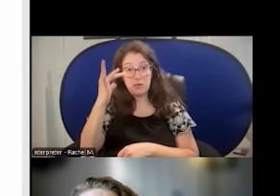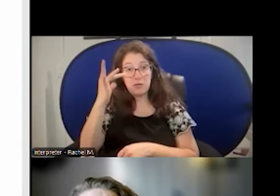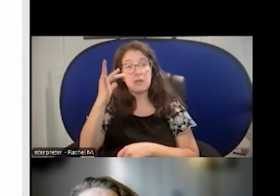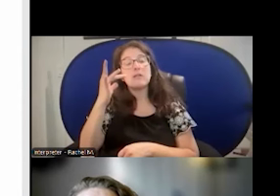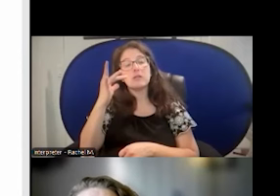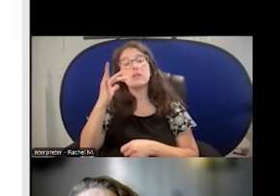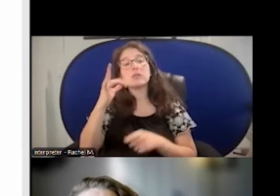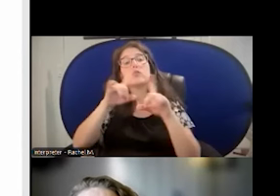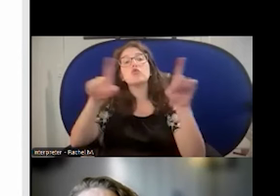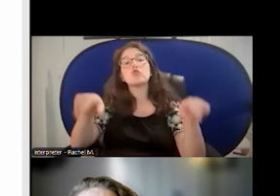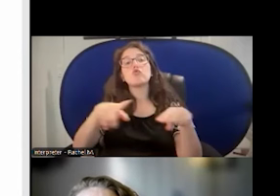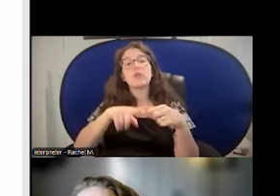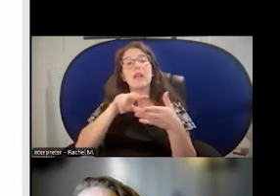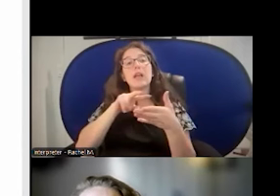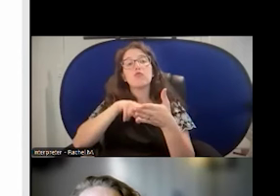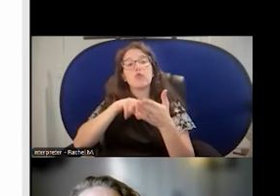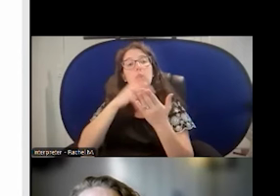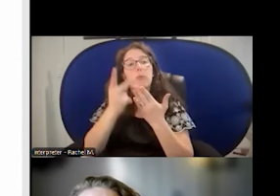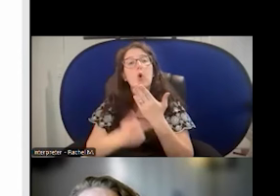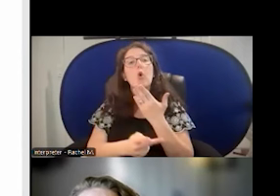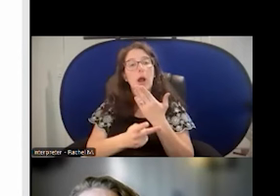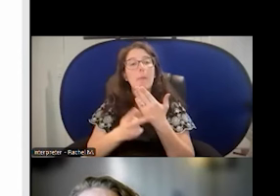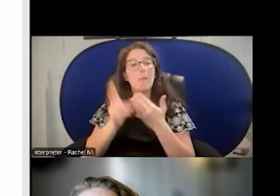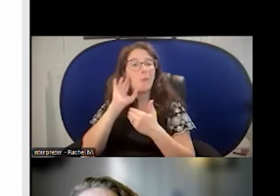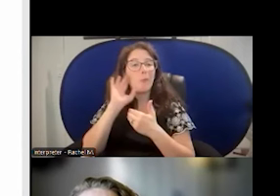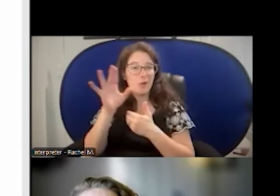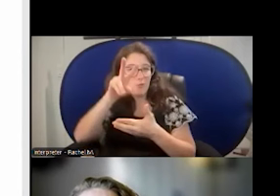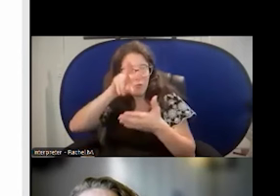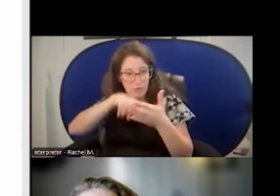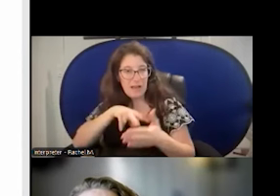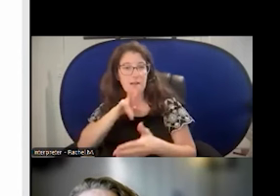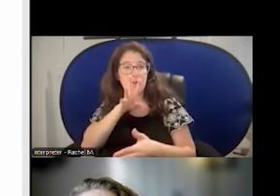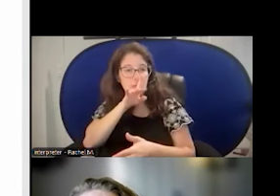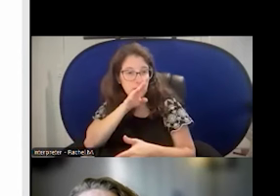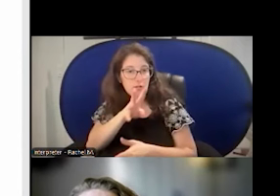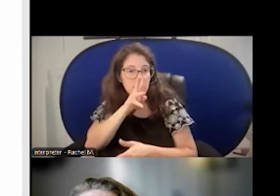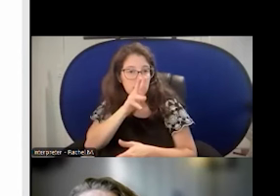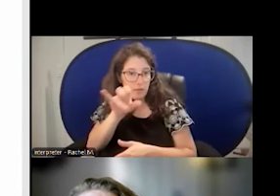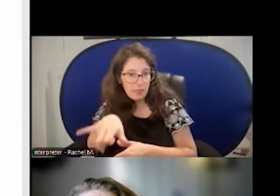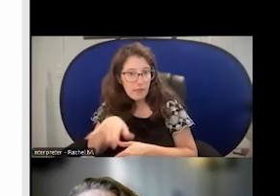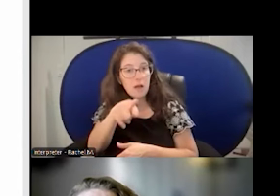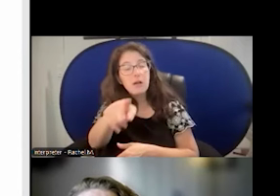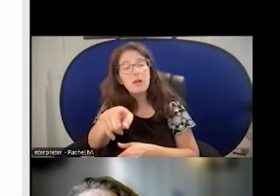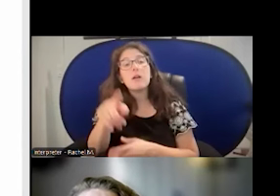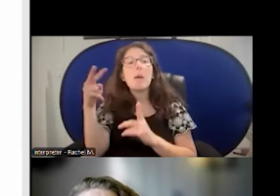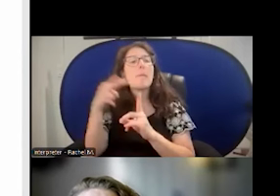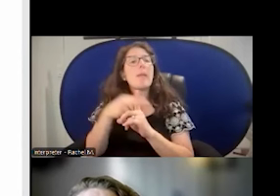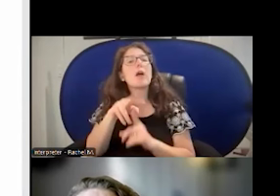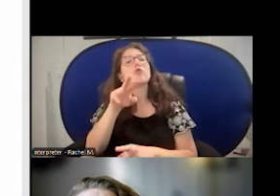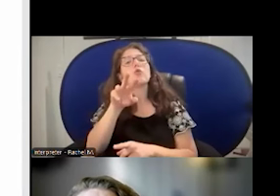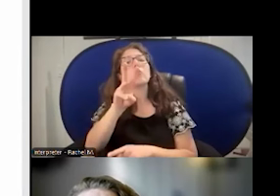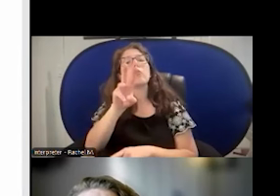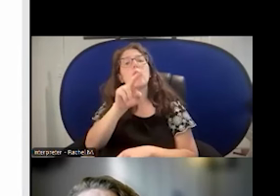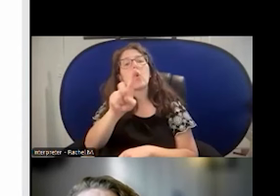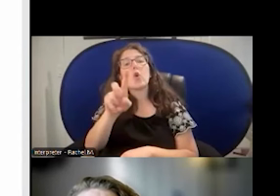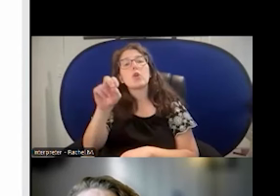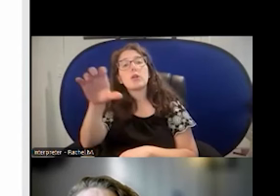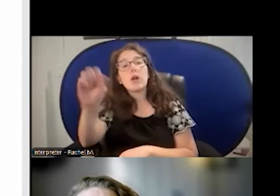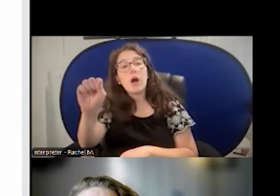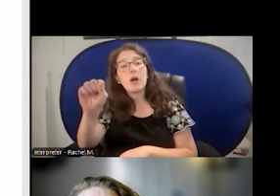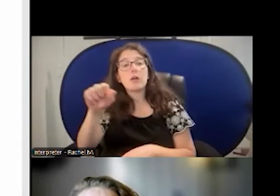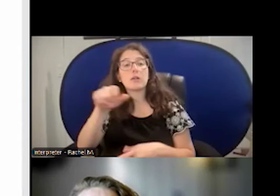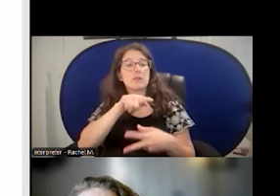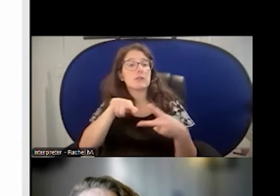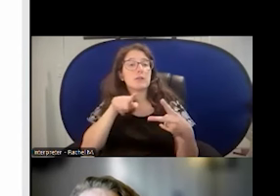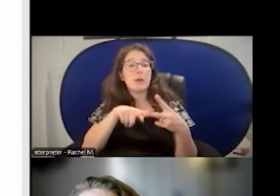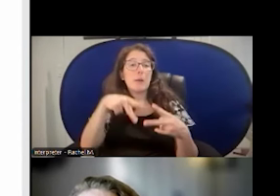screen reader works its way through. This same structure applies to things like Word documents, PDFs.